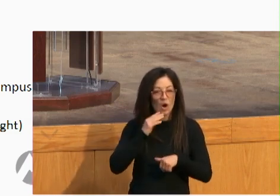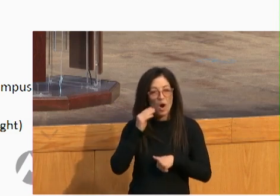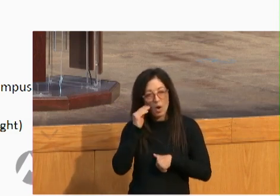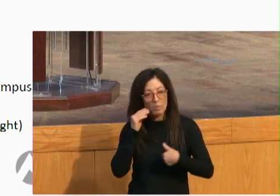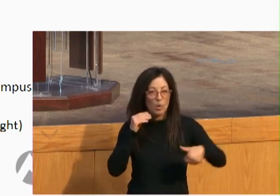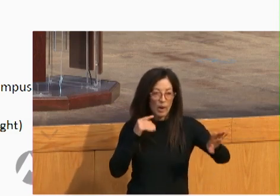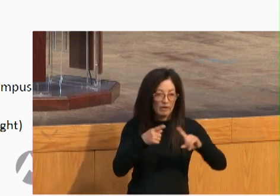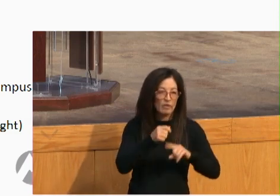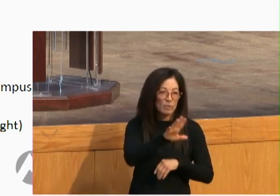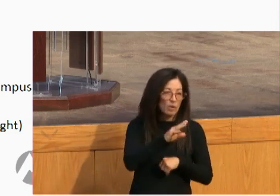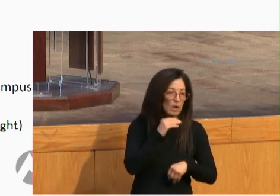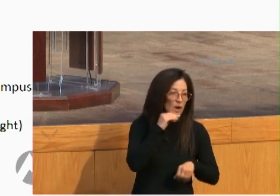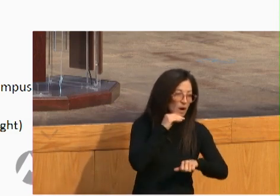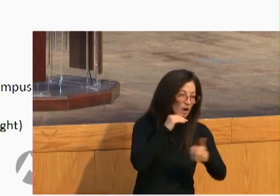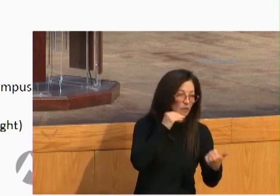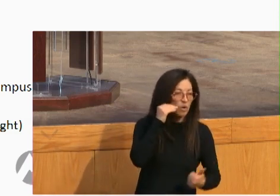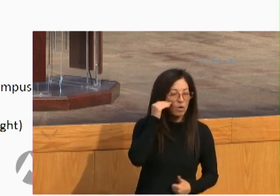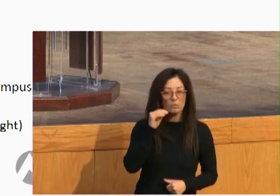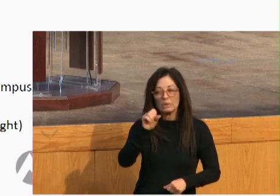It is, but